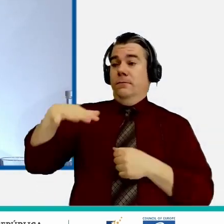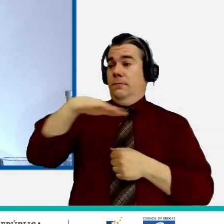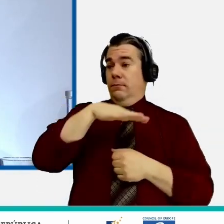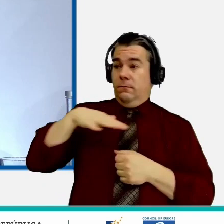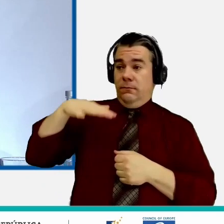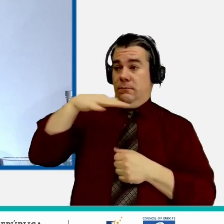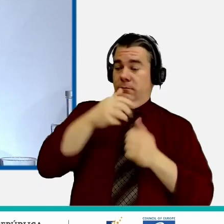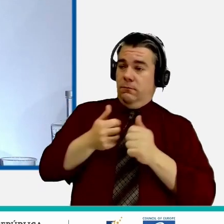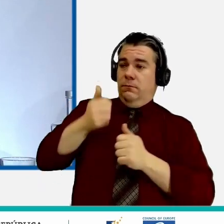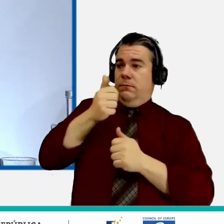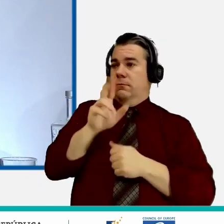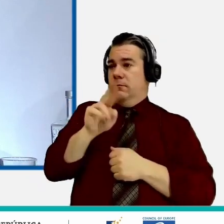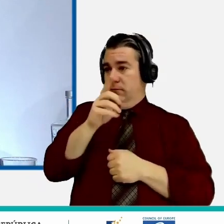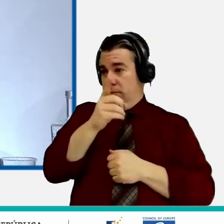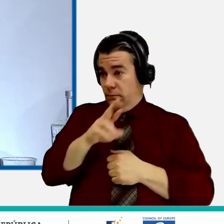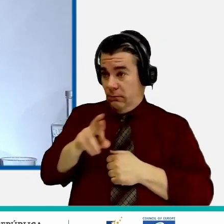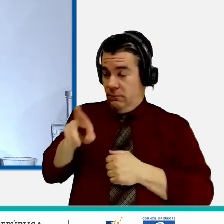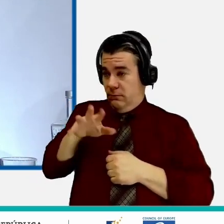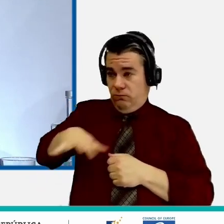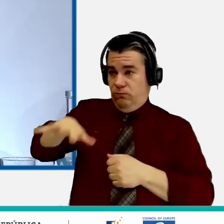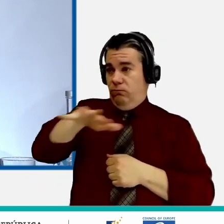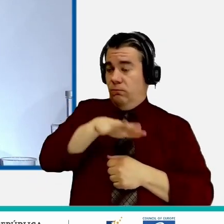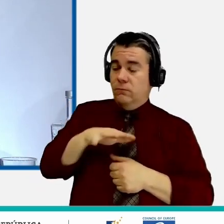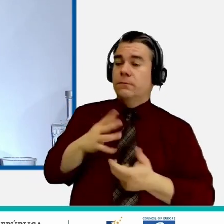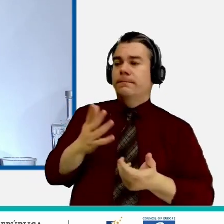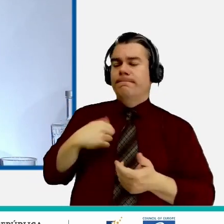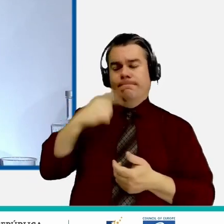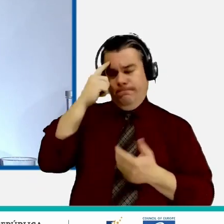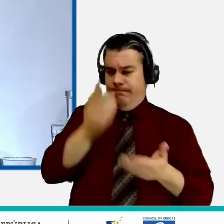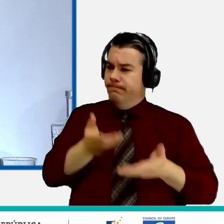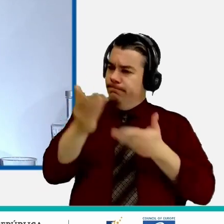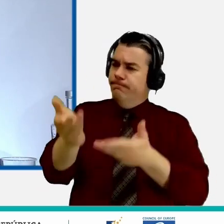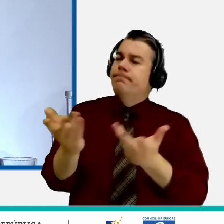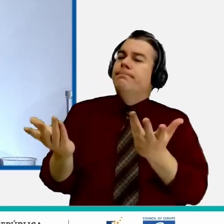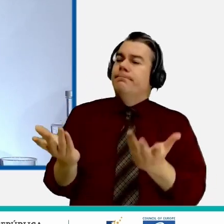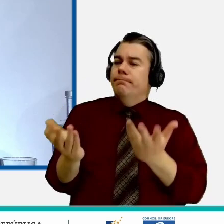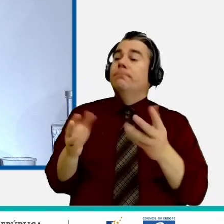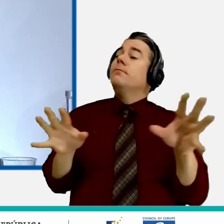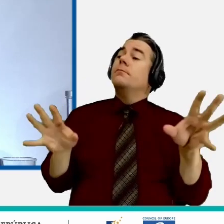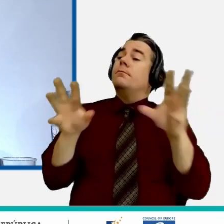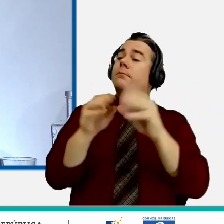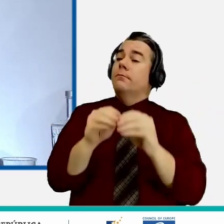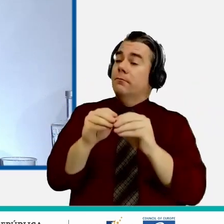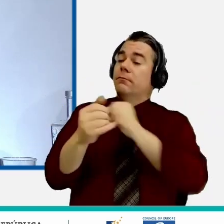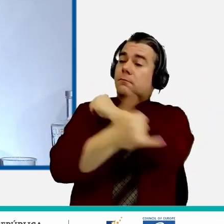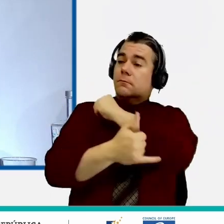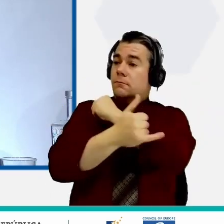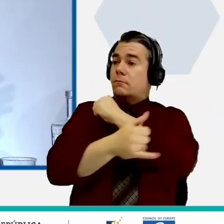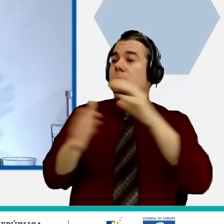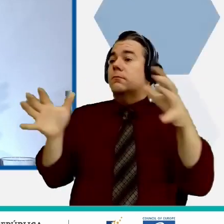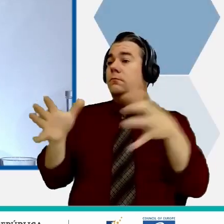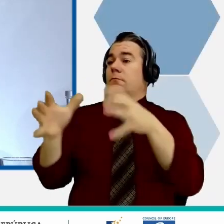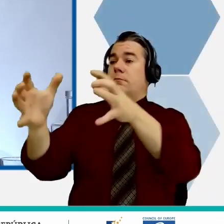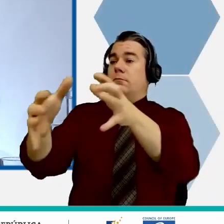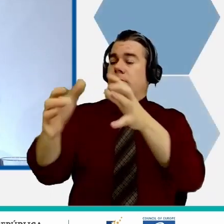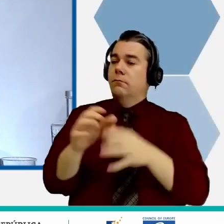of UNDRR, would like to take forward is to have a first meeting of National Sendai Focal Points after UNDRR to